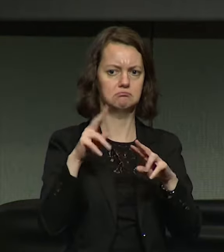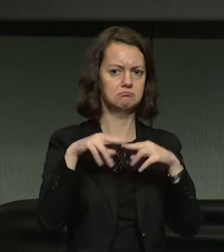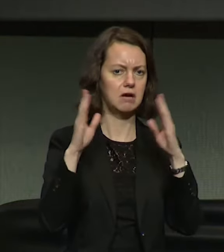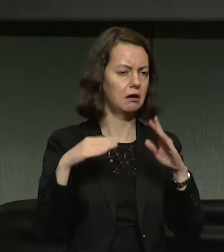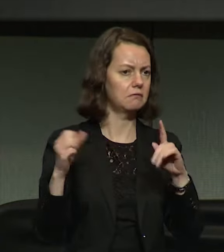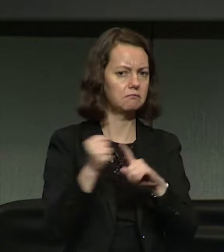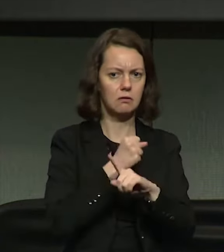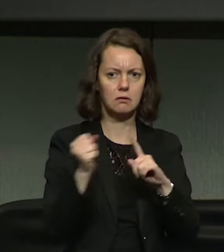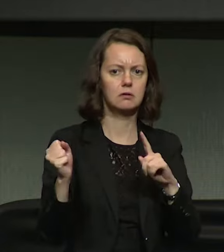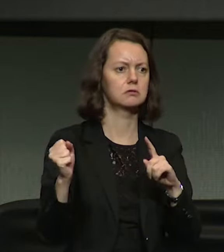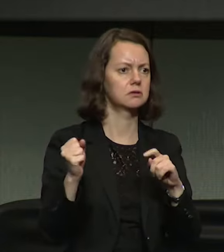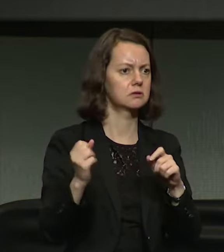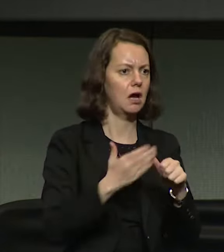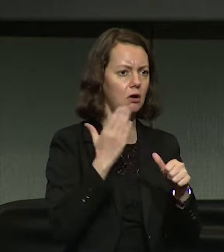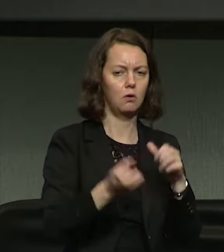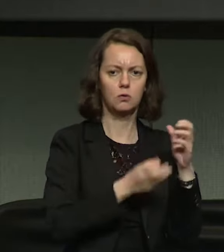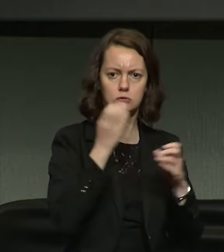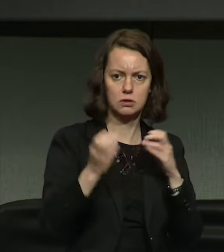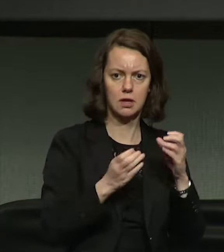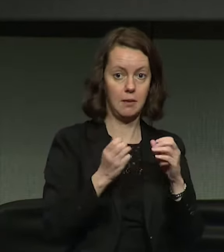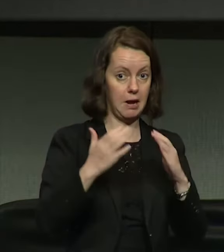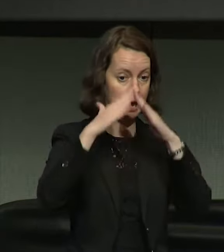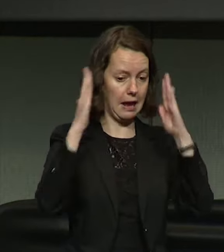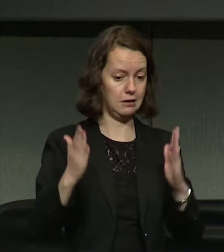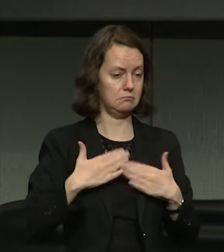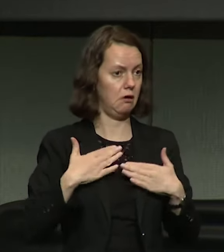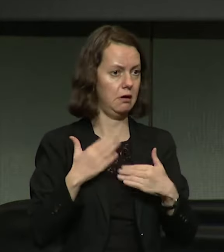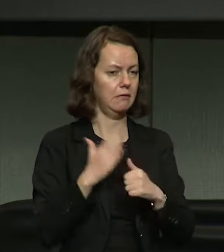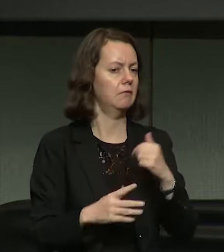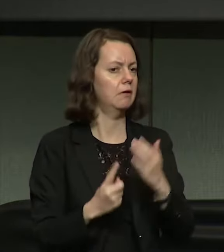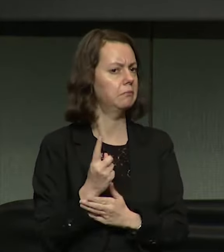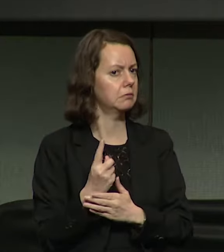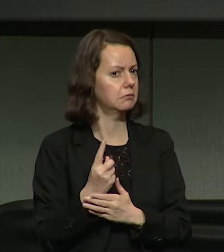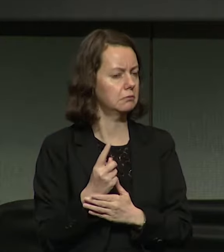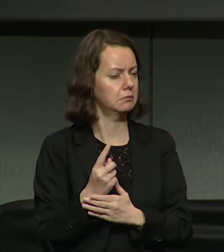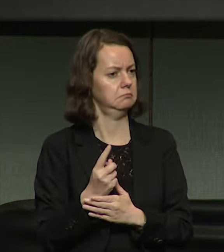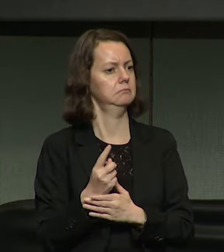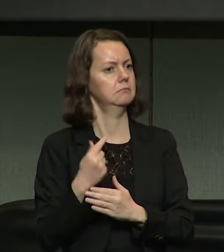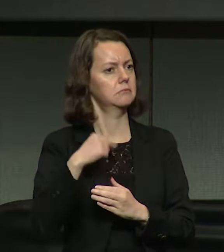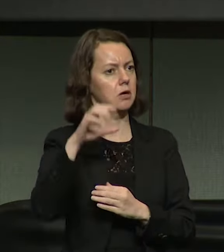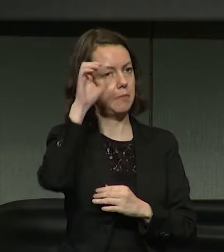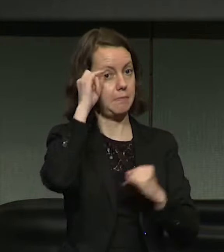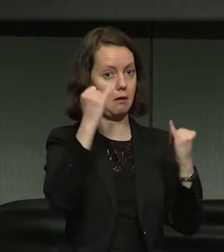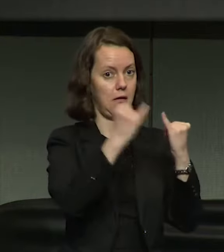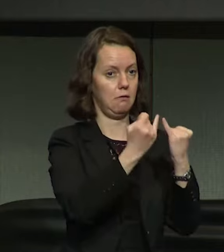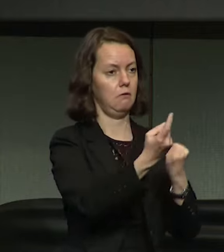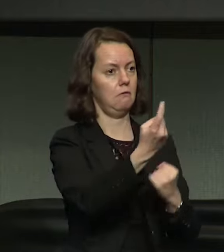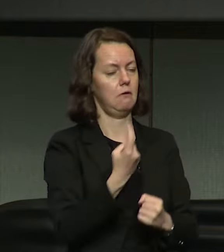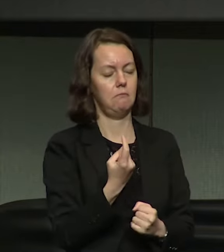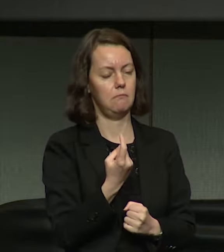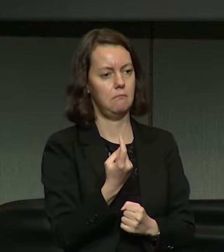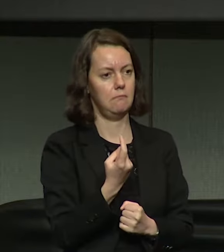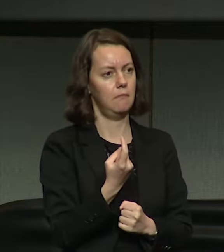violence, alcoholism, but never in our house. And so I remember my uncles would come to our place